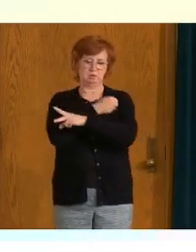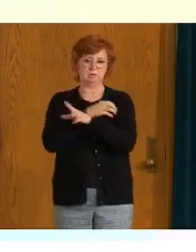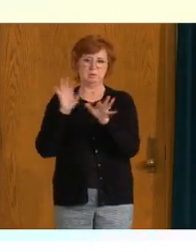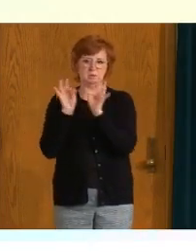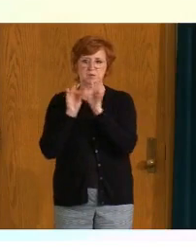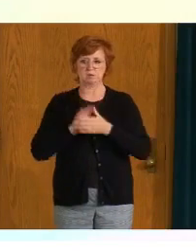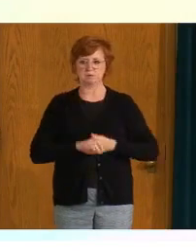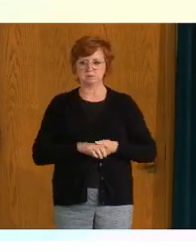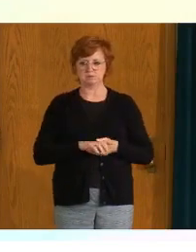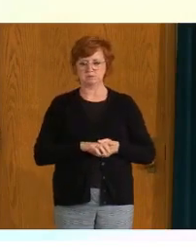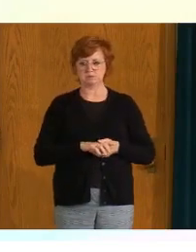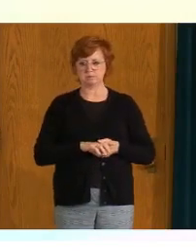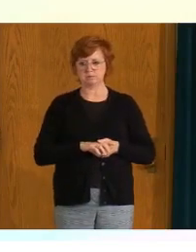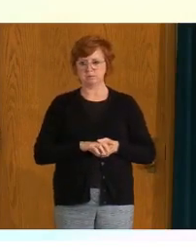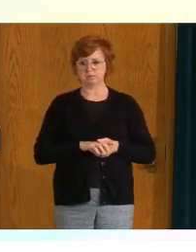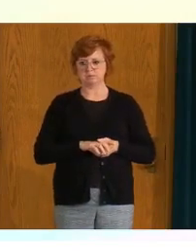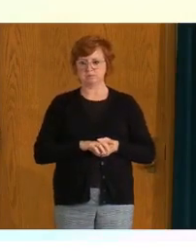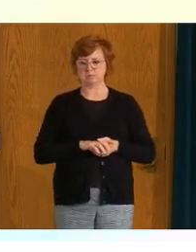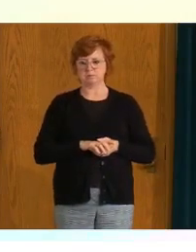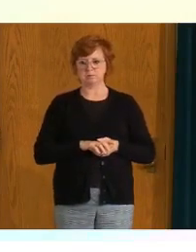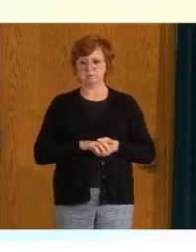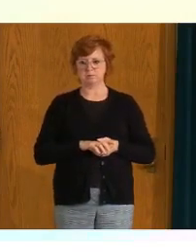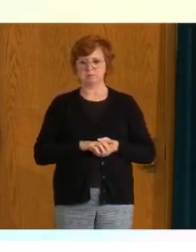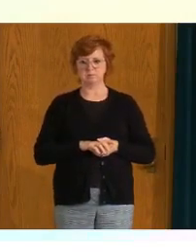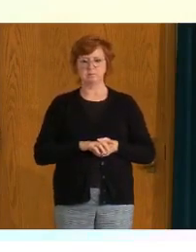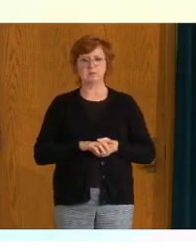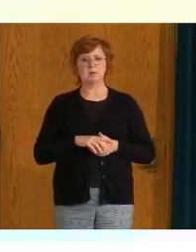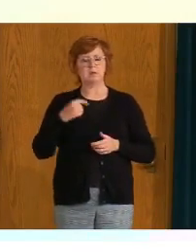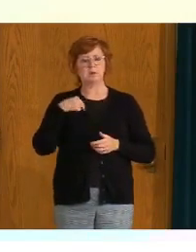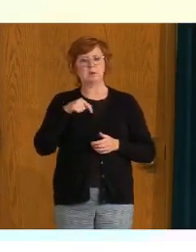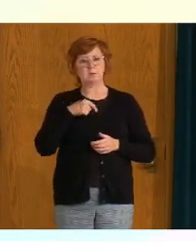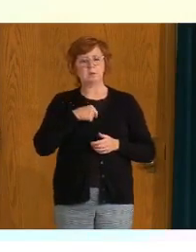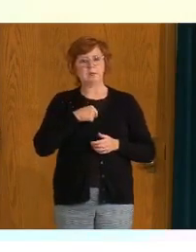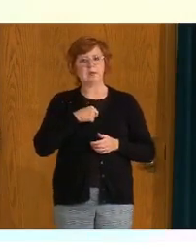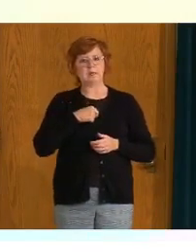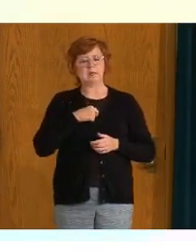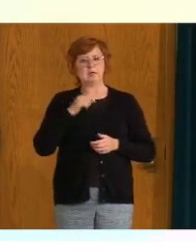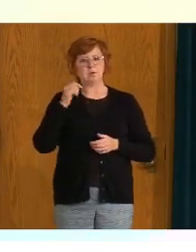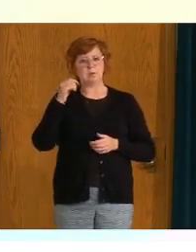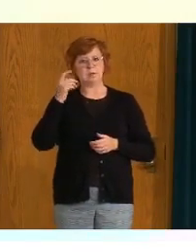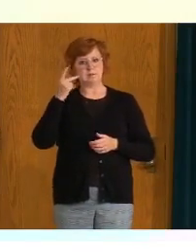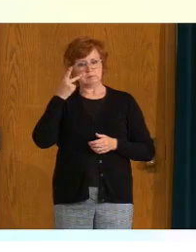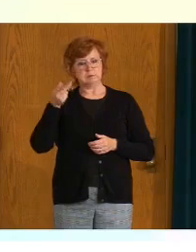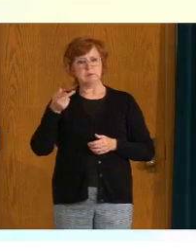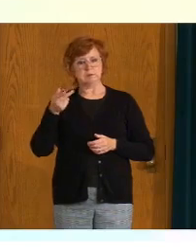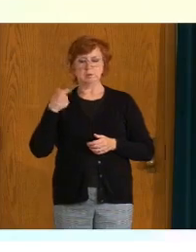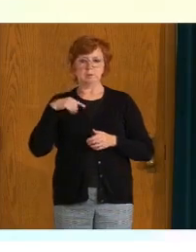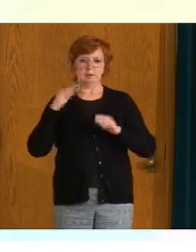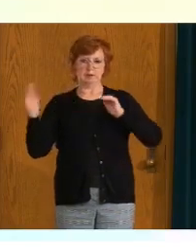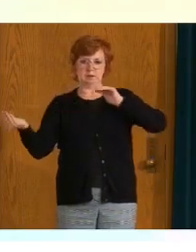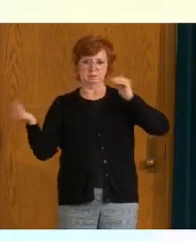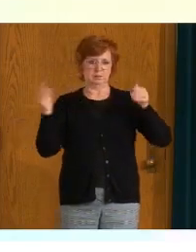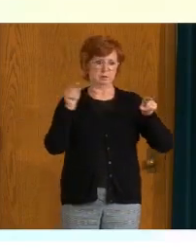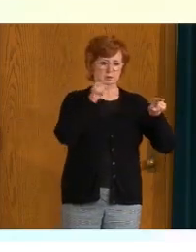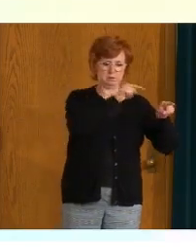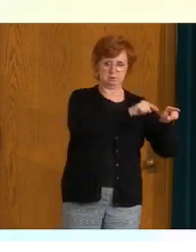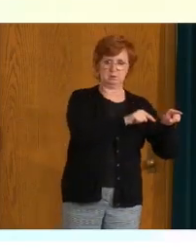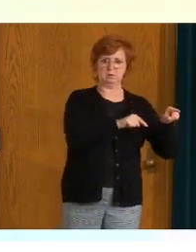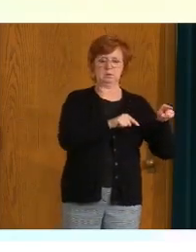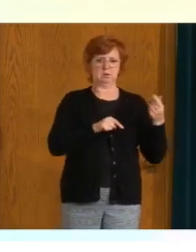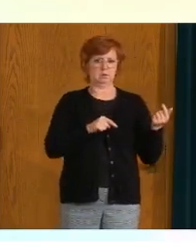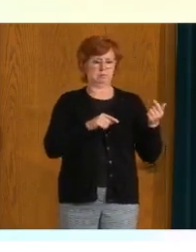increase in transmission, we will have to take steps, as we do with other vaccine preventable diseases, that may mean some